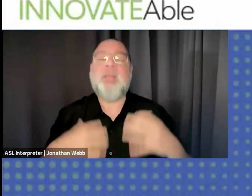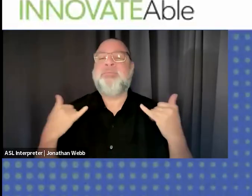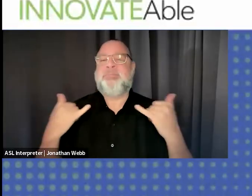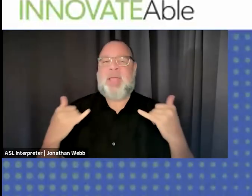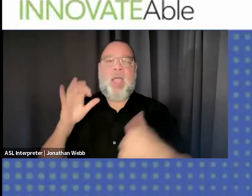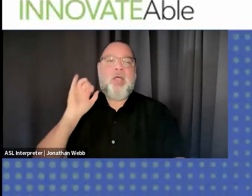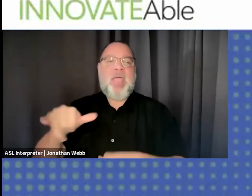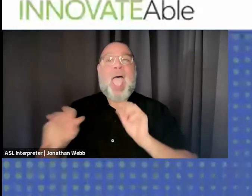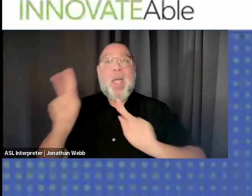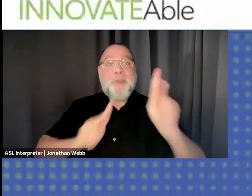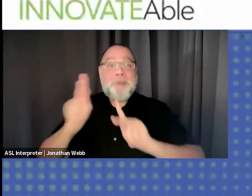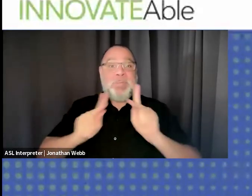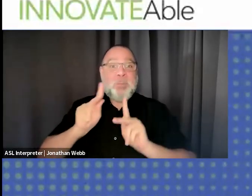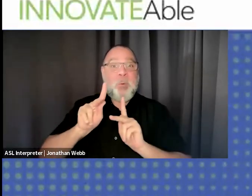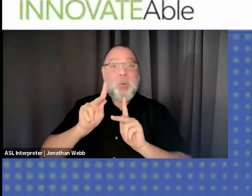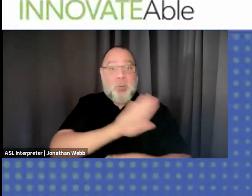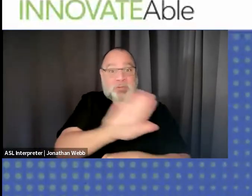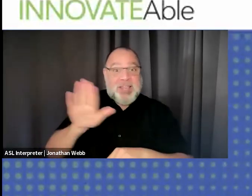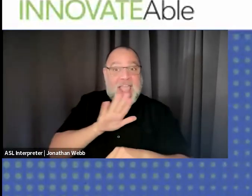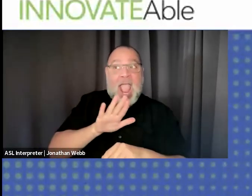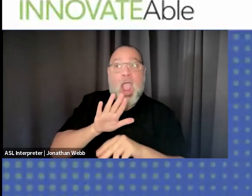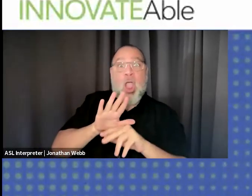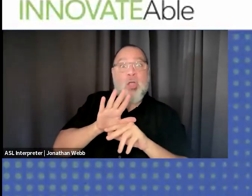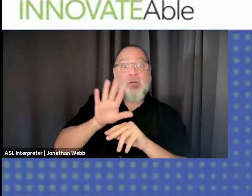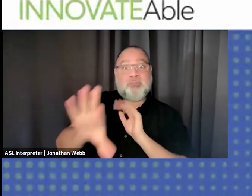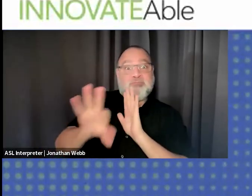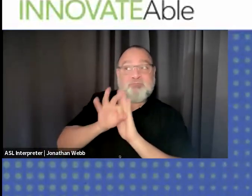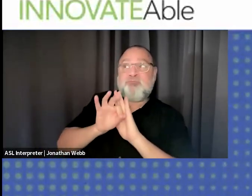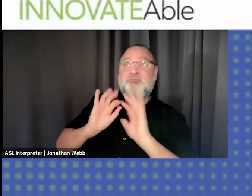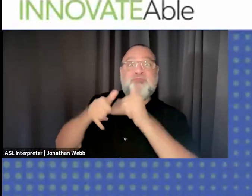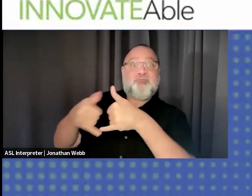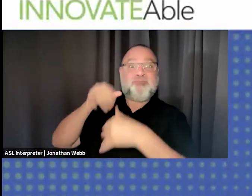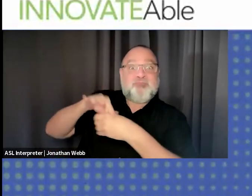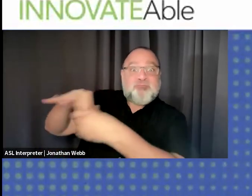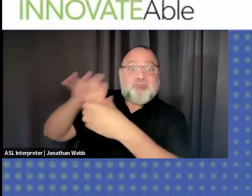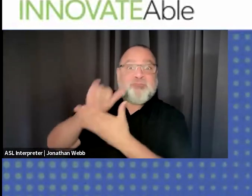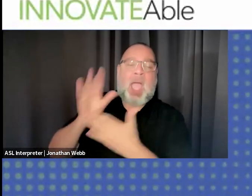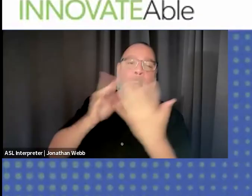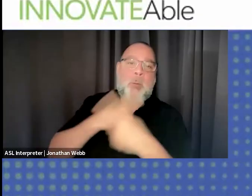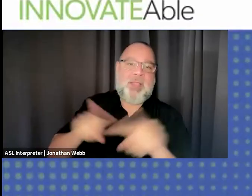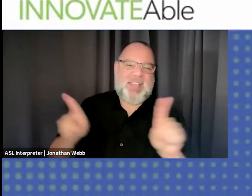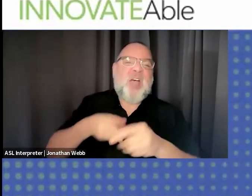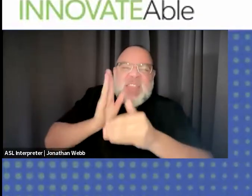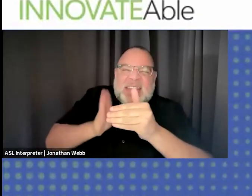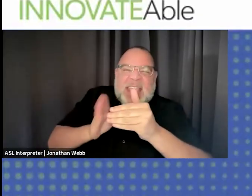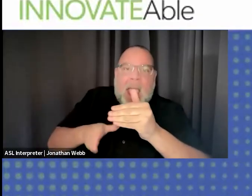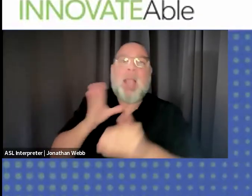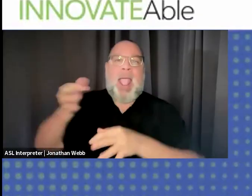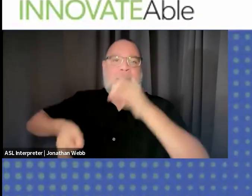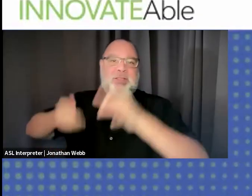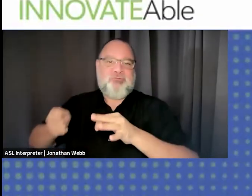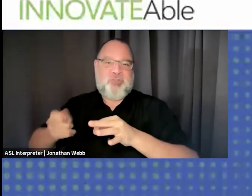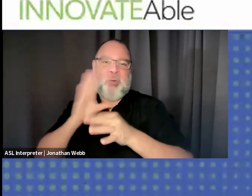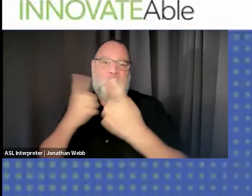People's Choice Award live at the end, and we'll also be announcing the judges' picks as well. So at this point, I'm going to go ahead